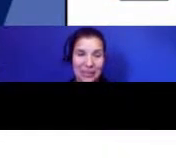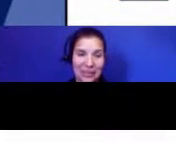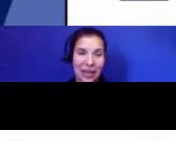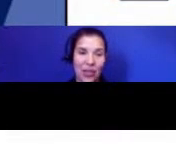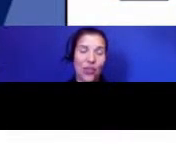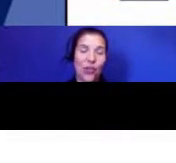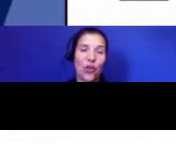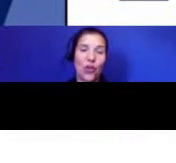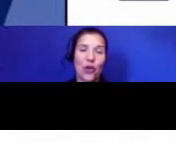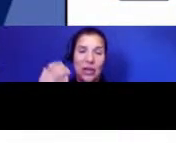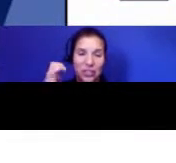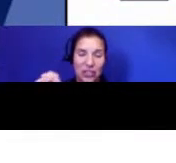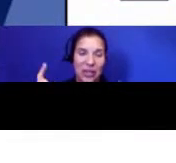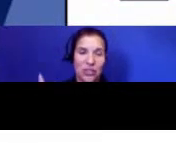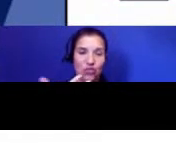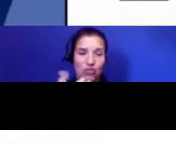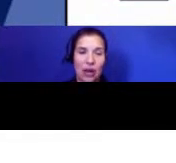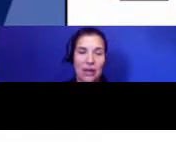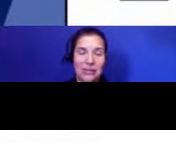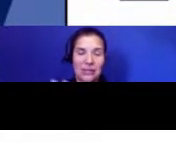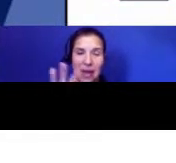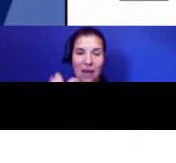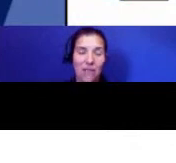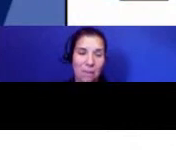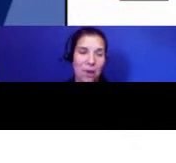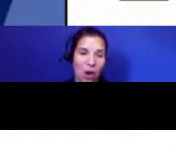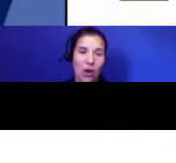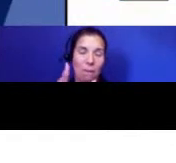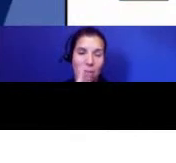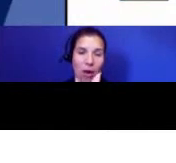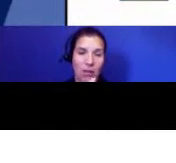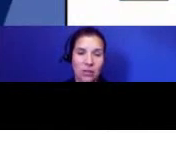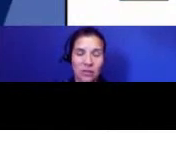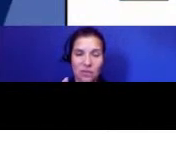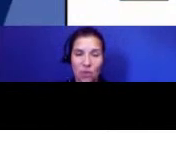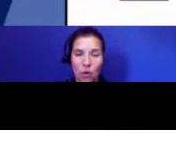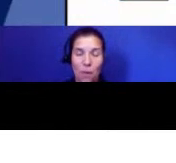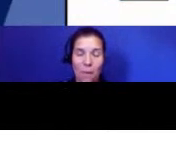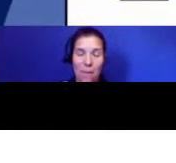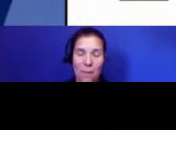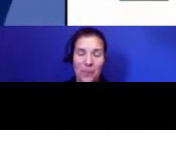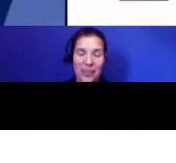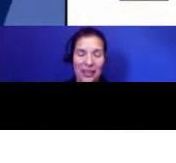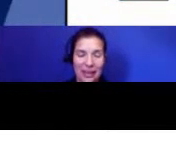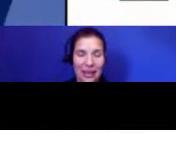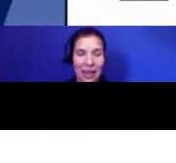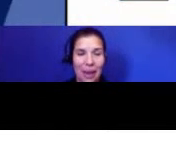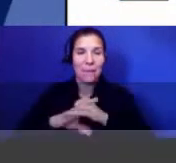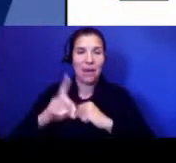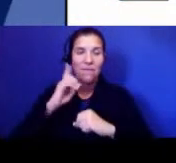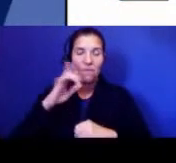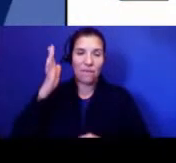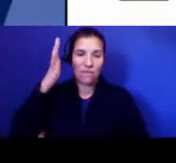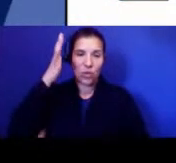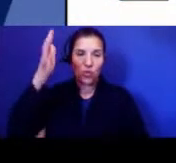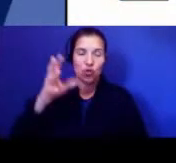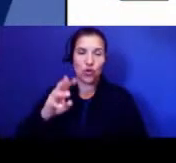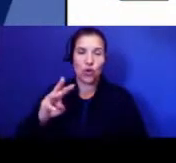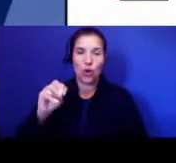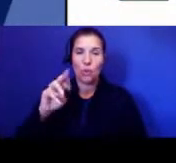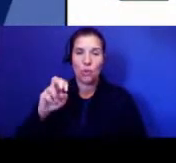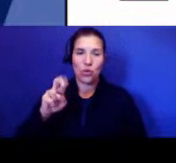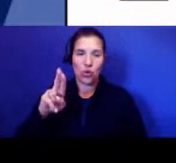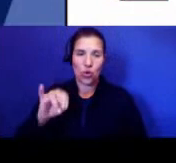Frontline, African American Policy Forum, Campaign for Our Shared Future, Supermajority, Missouri Equity